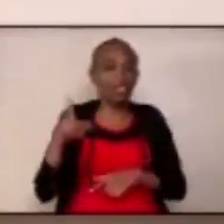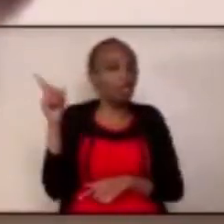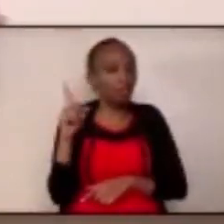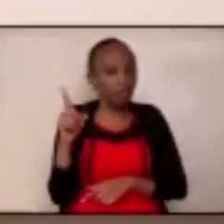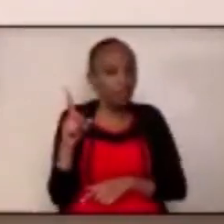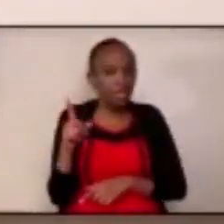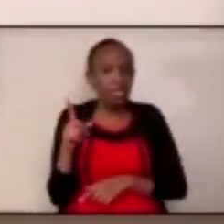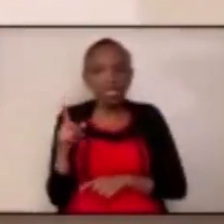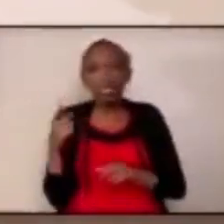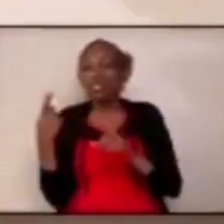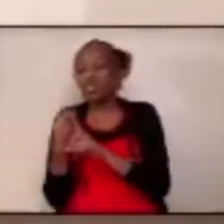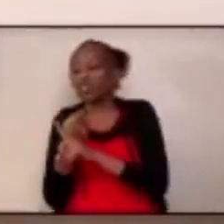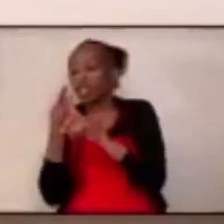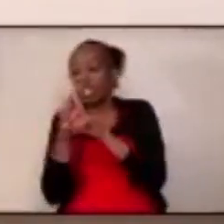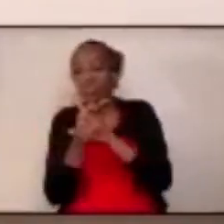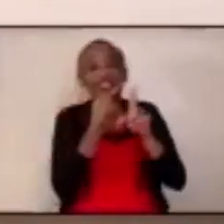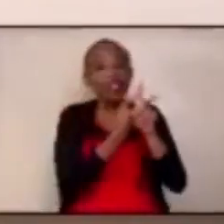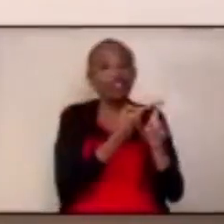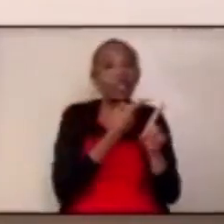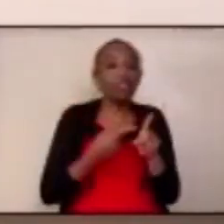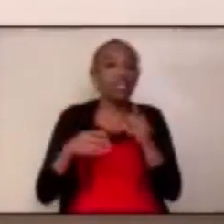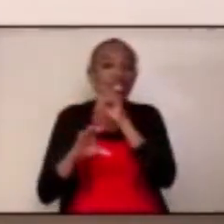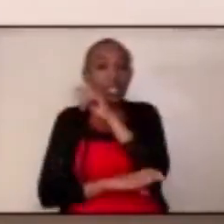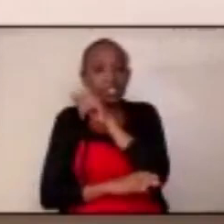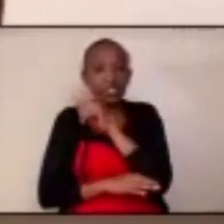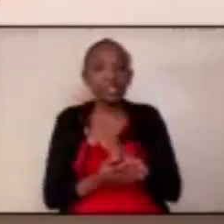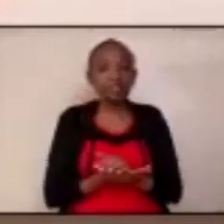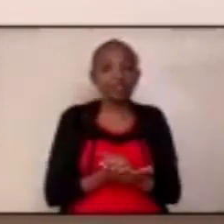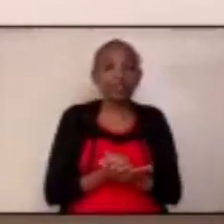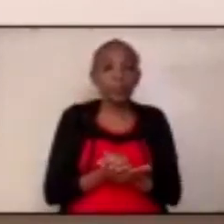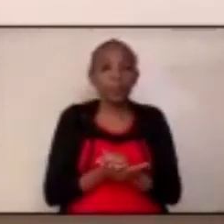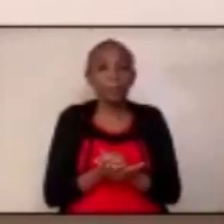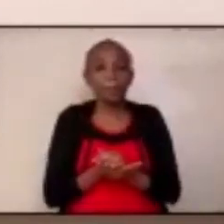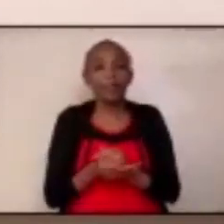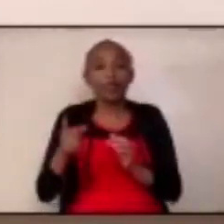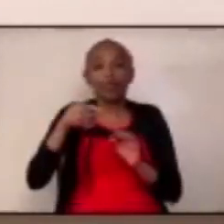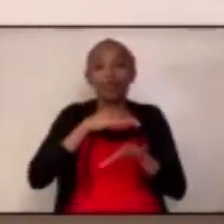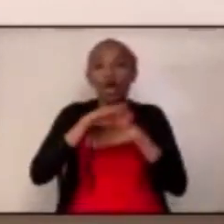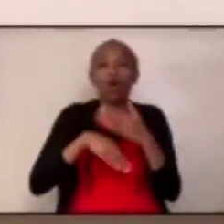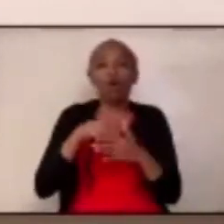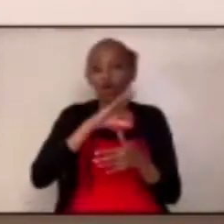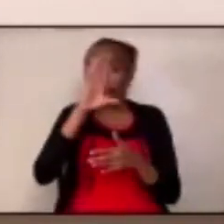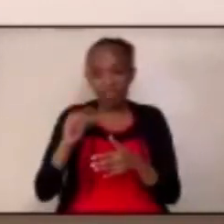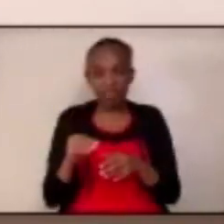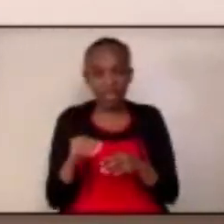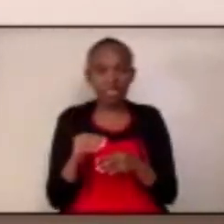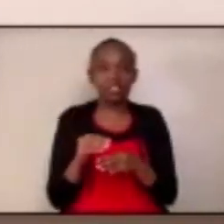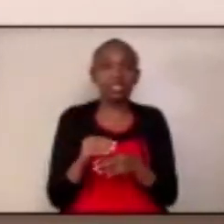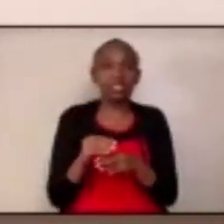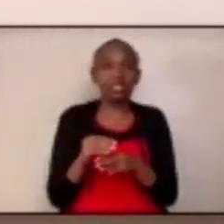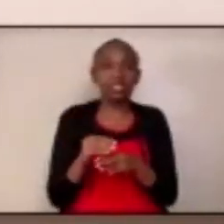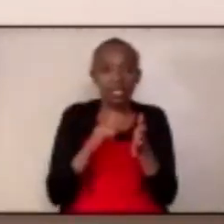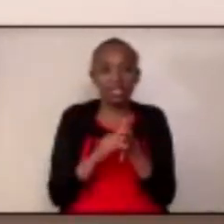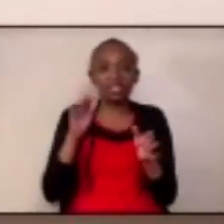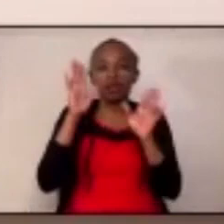in Lome, in Yaoundé, in Harare, in Lusaka, in Kampala. We are all African citizens. And that is the